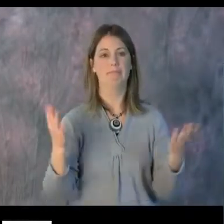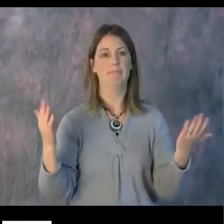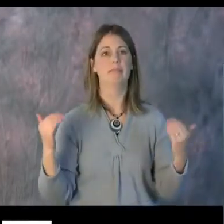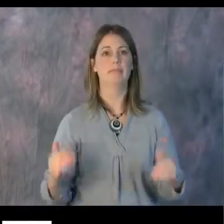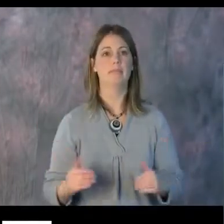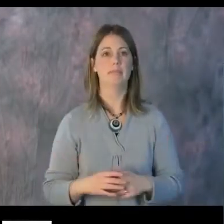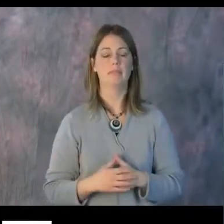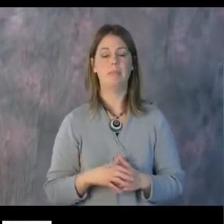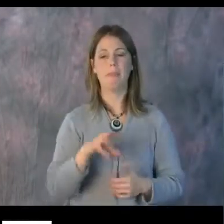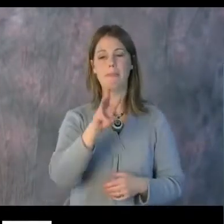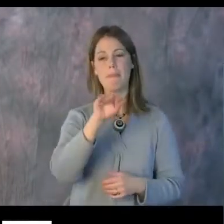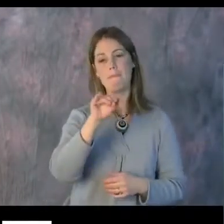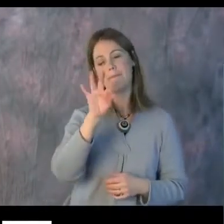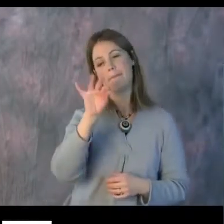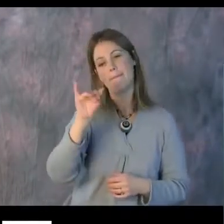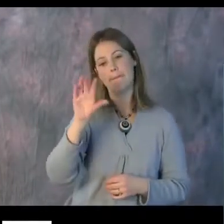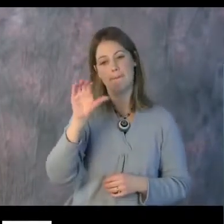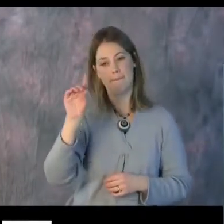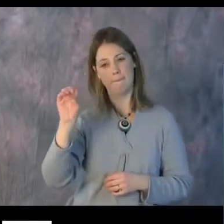up.